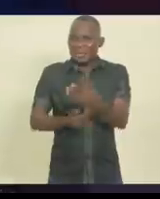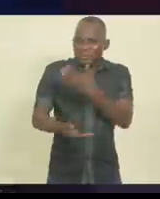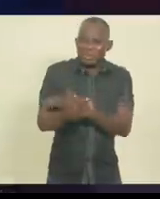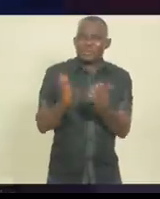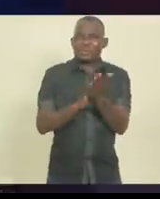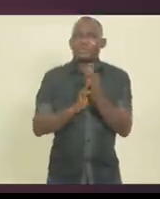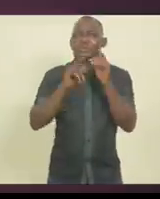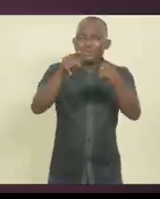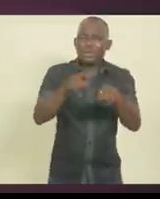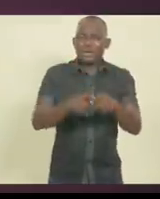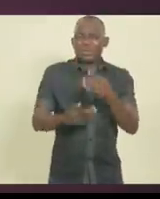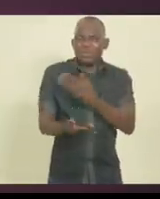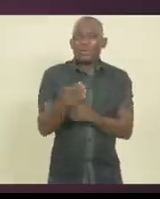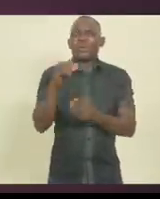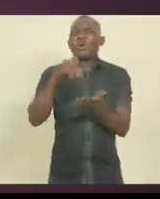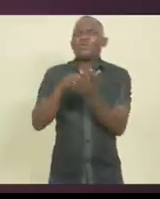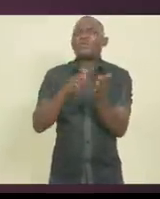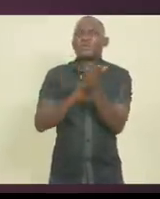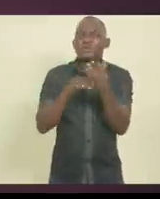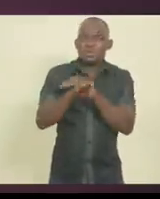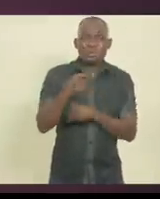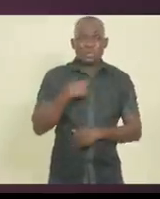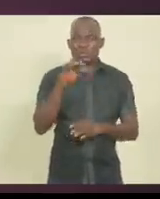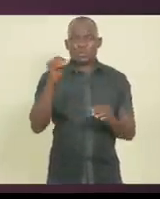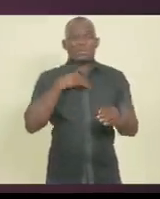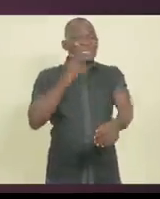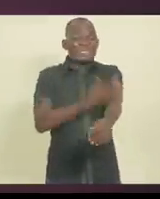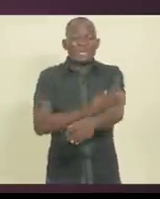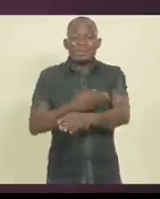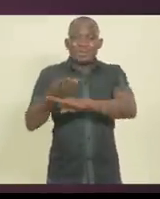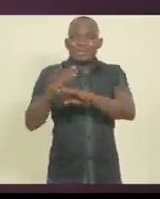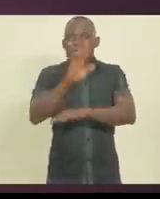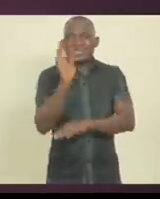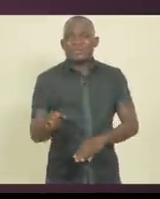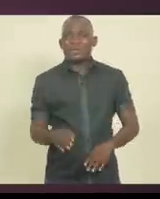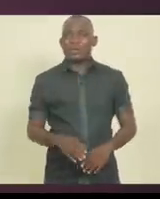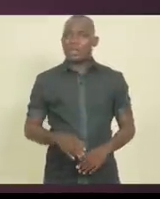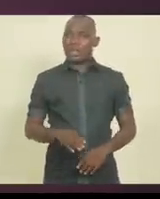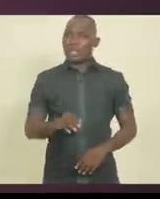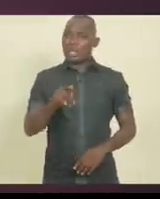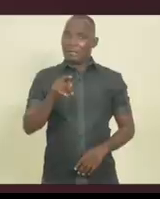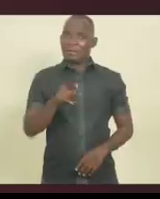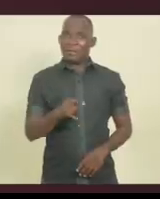Tro-Tro. Madam, beg. Does your son bring money from school to you?